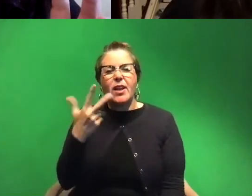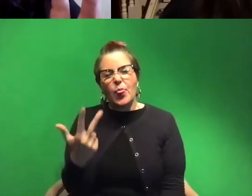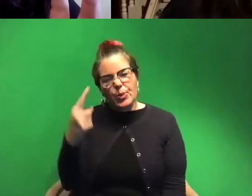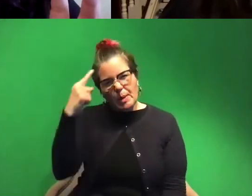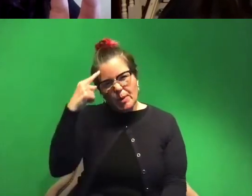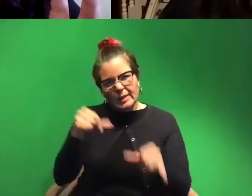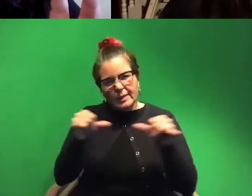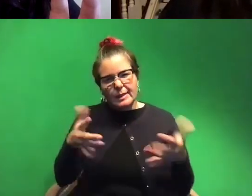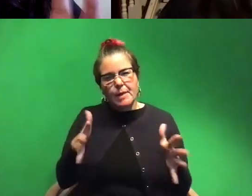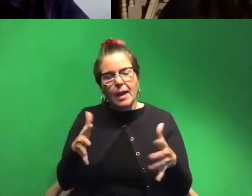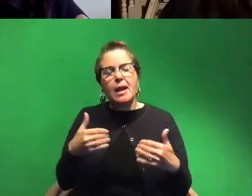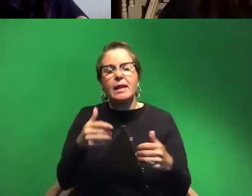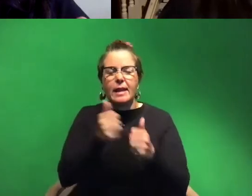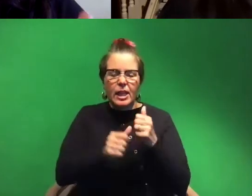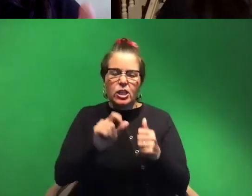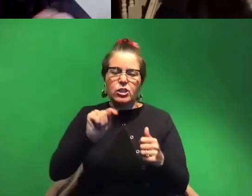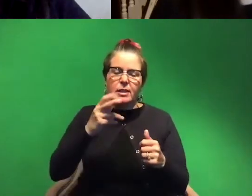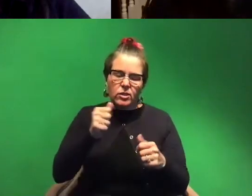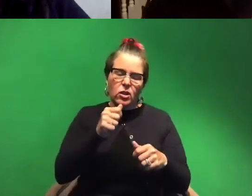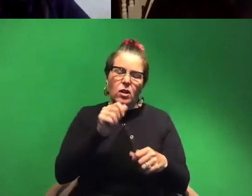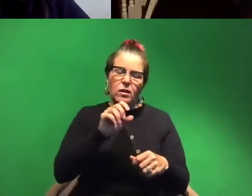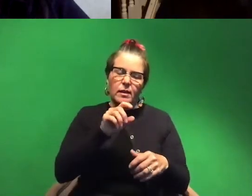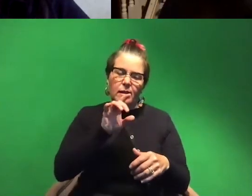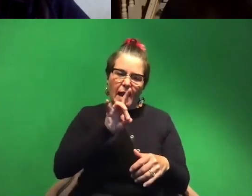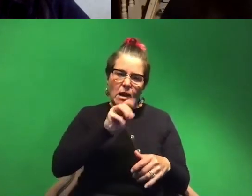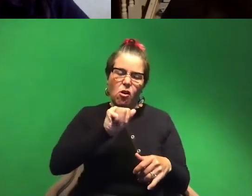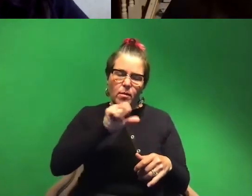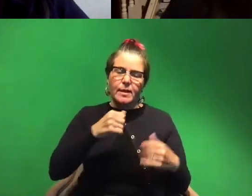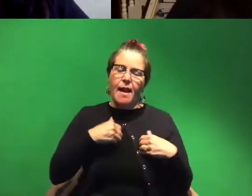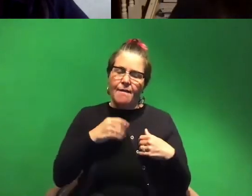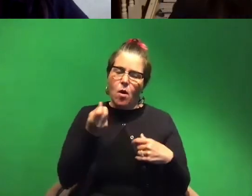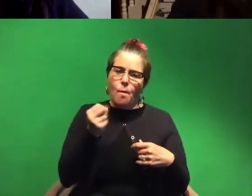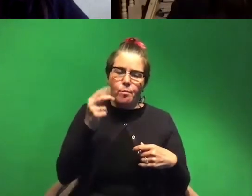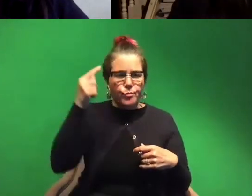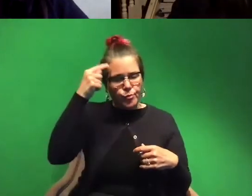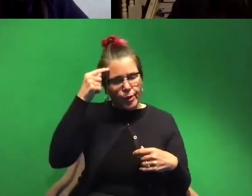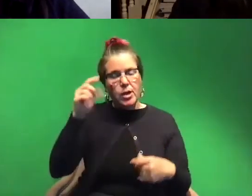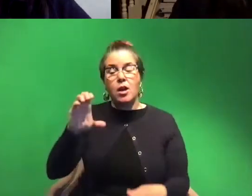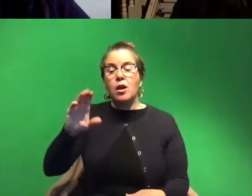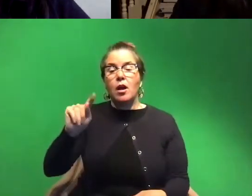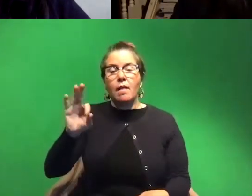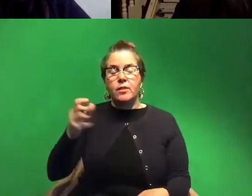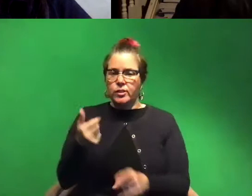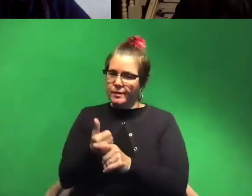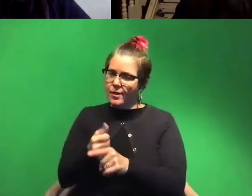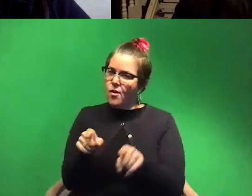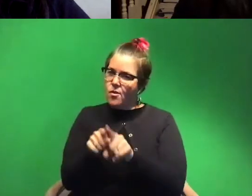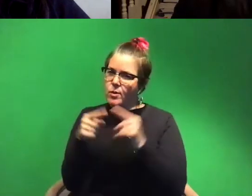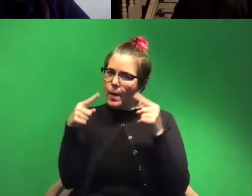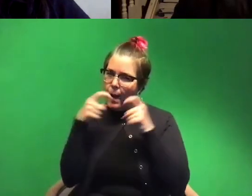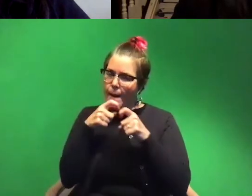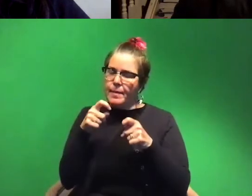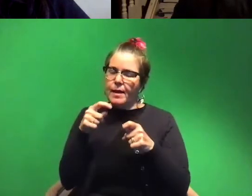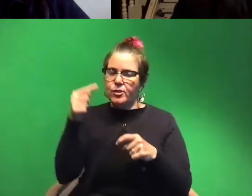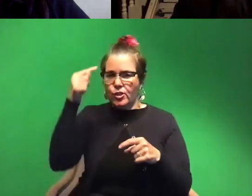they also have a brain in each tentacle of their arm. The cuttlefish has also got a very, very complex nervous system, and it's to help